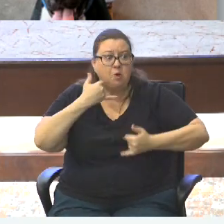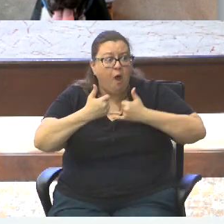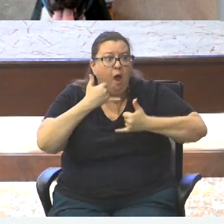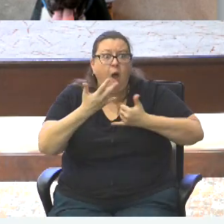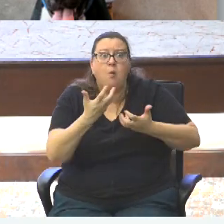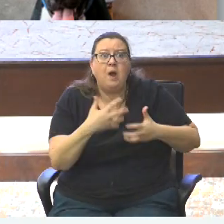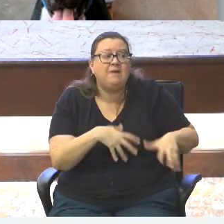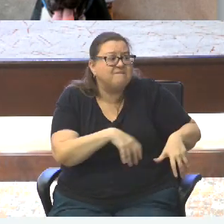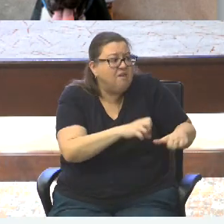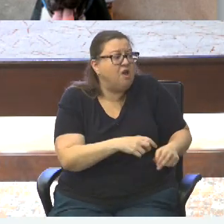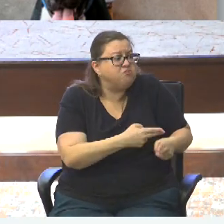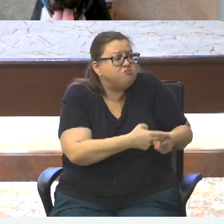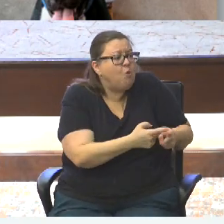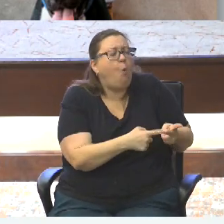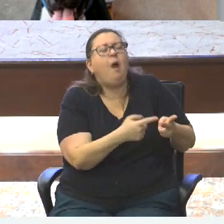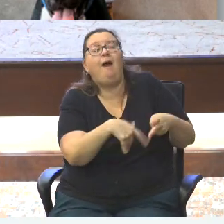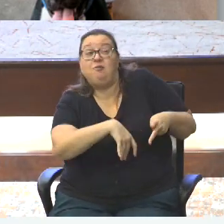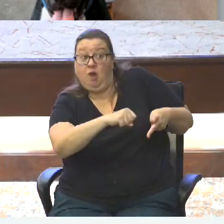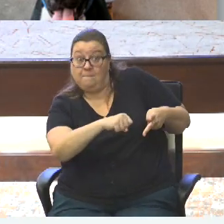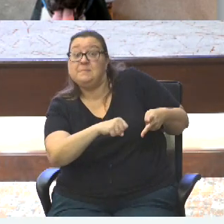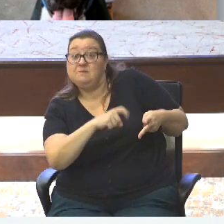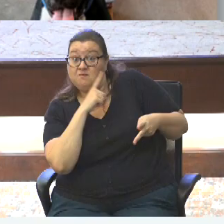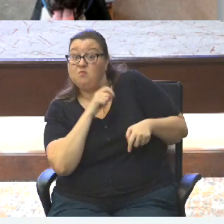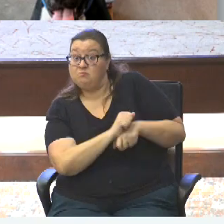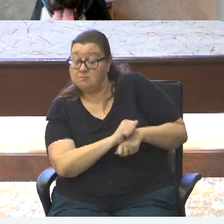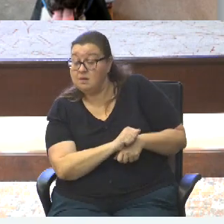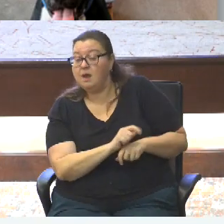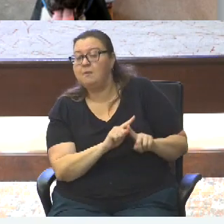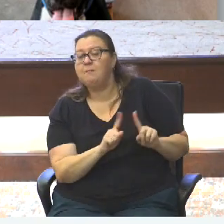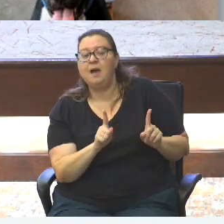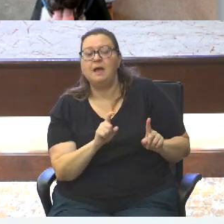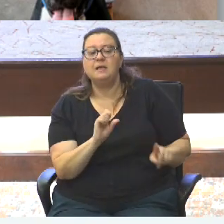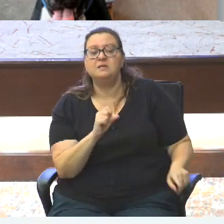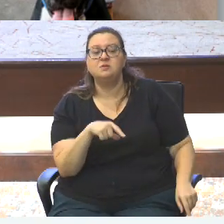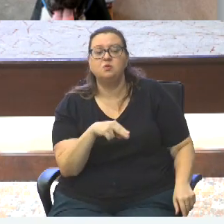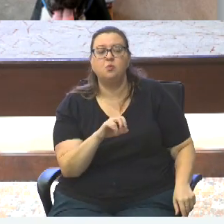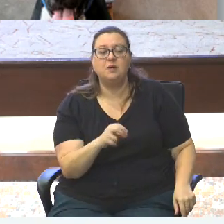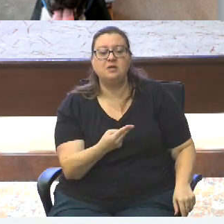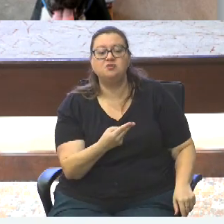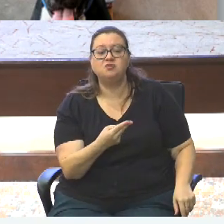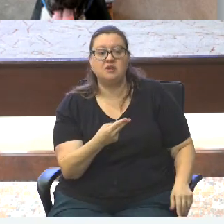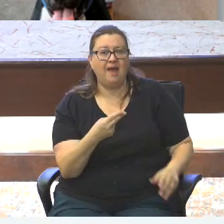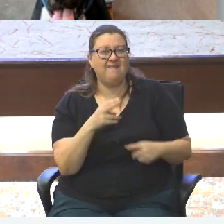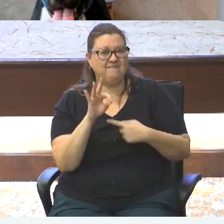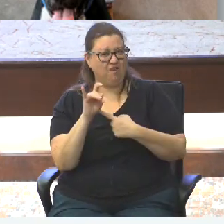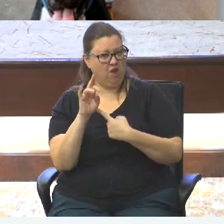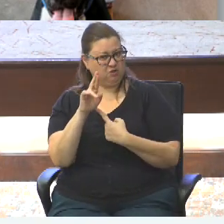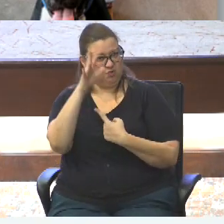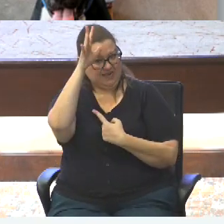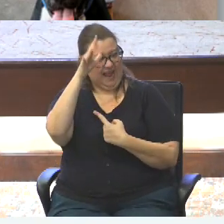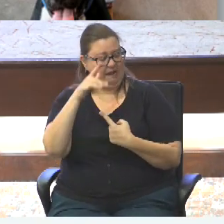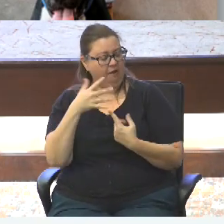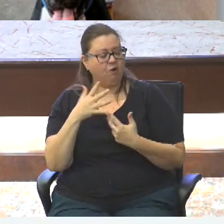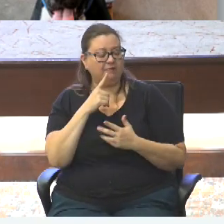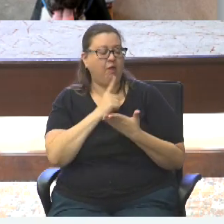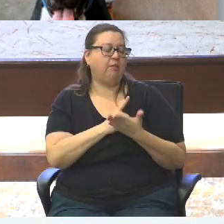to foster or adopt him. However, Squishy's foster had already fallen in love, and on January 6th,